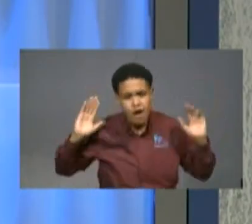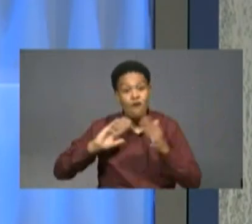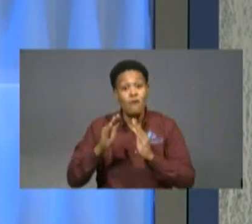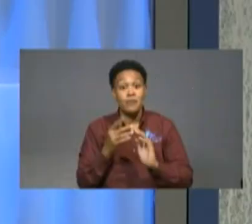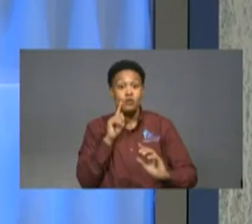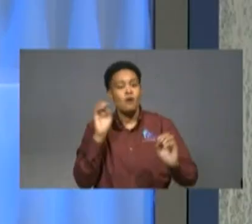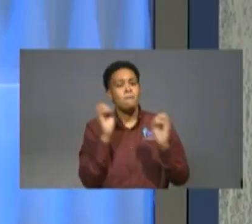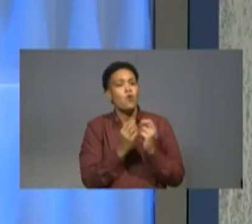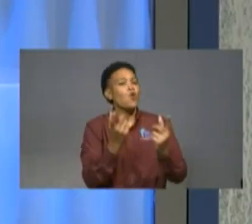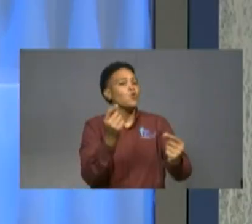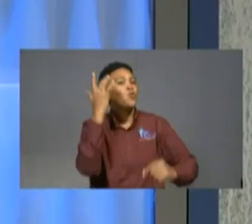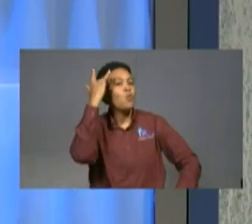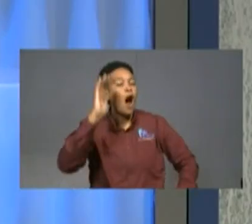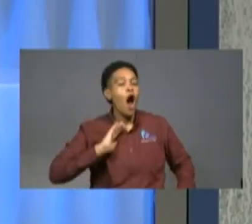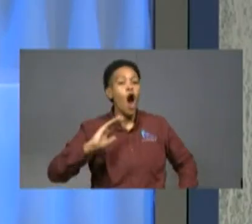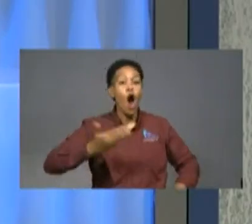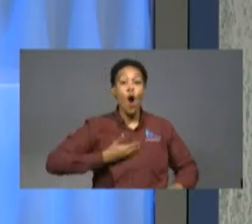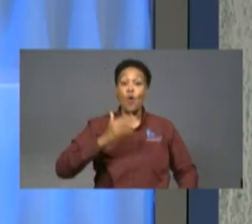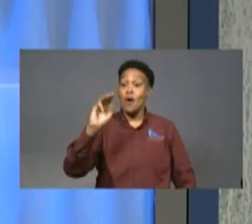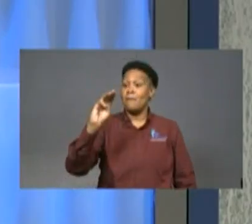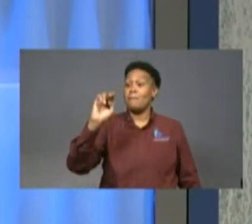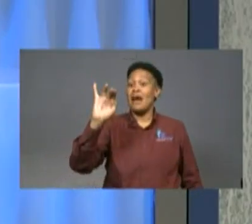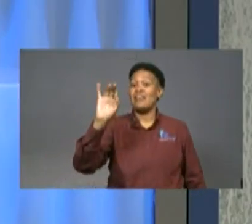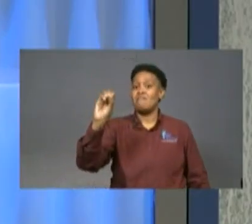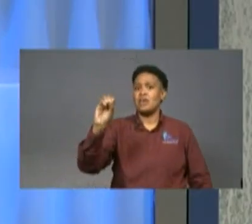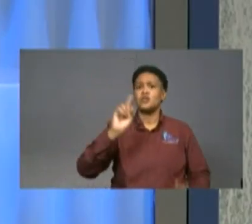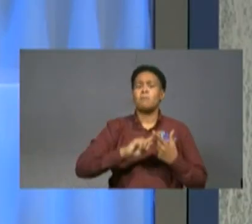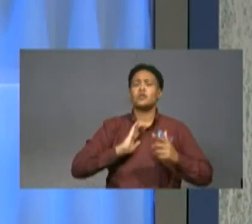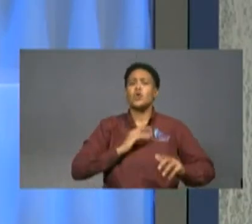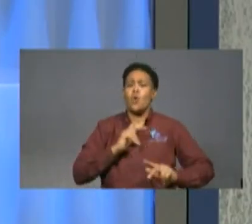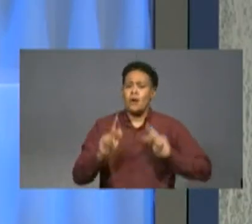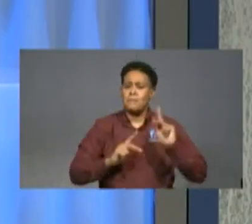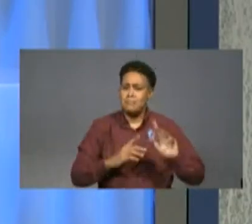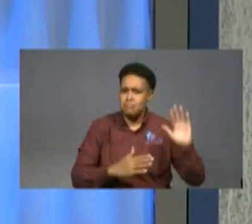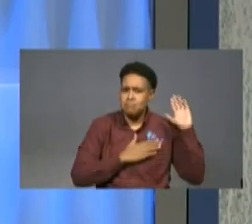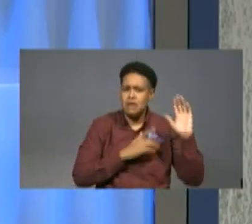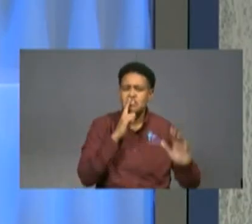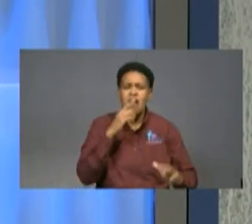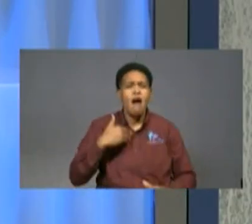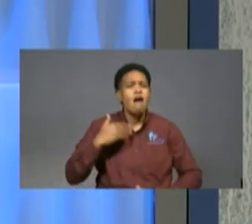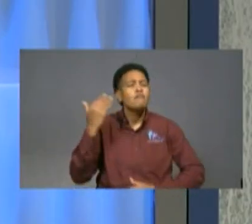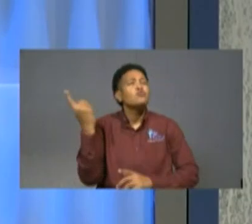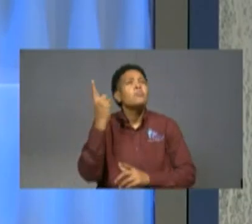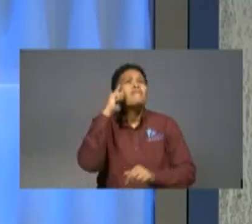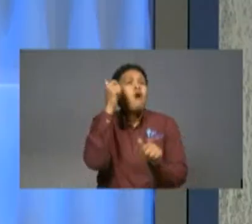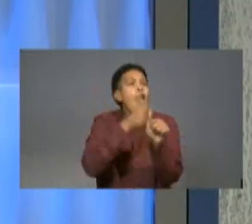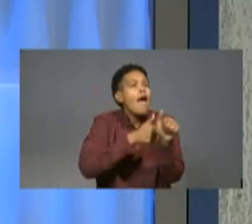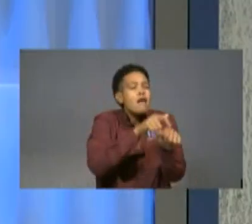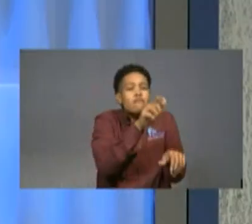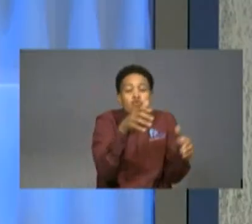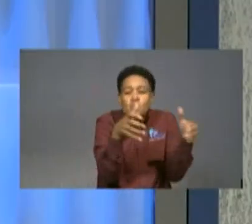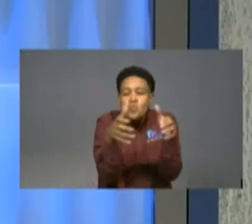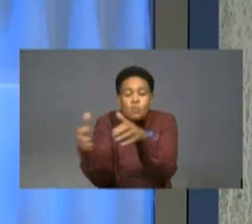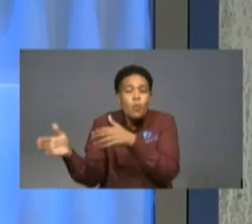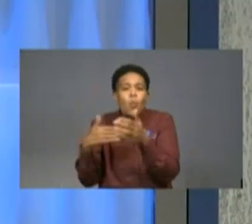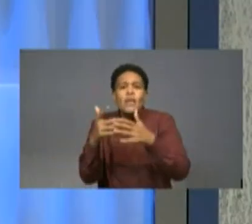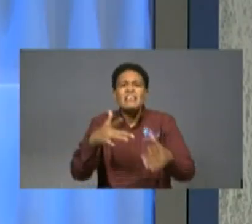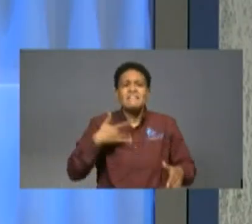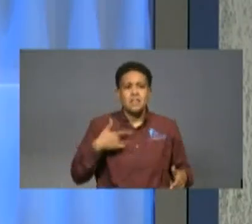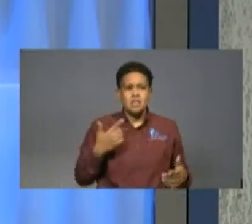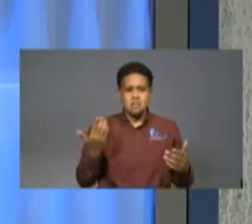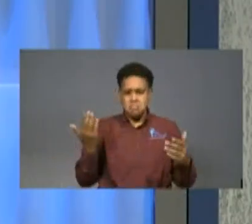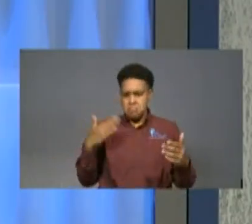further, because our manifesto and our People's Pledge has something for every sector. Whether you feel marginalized, you